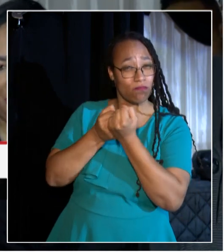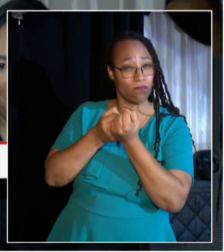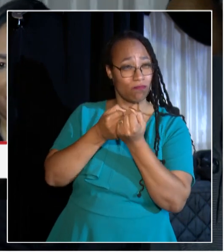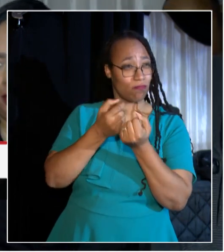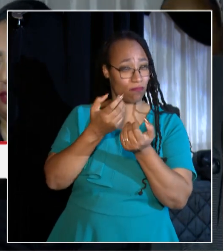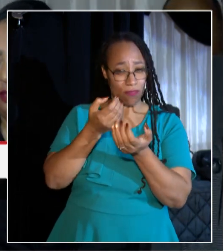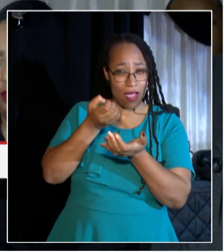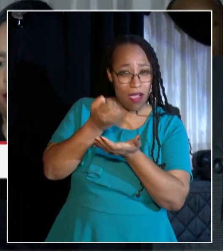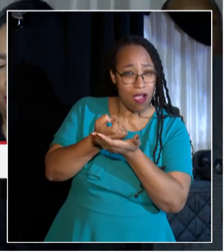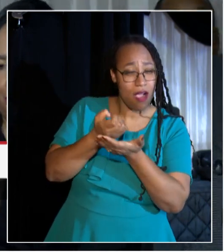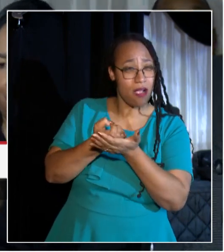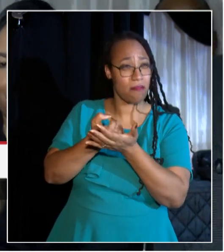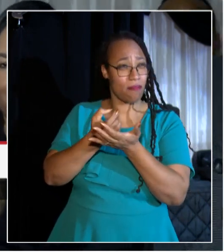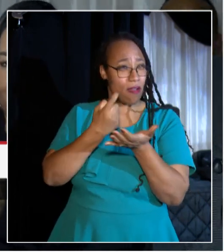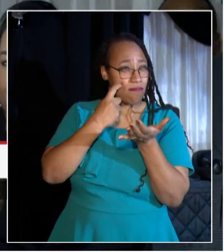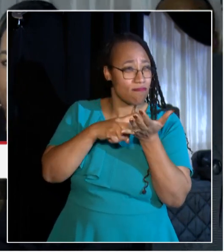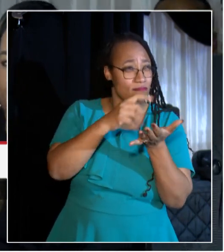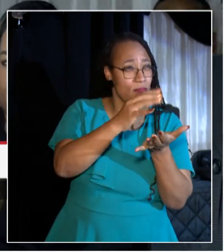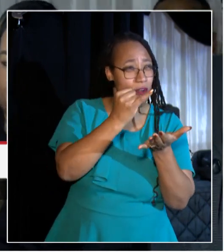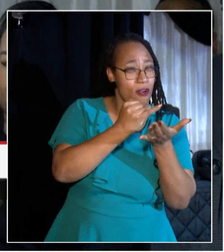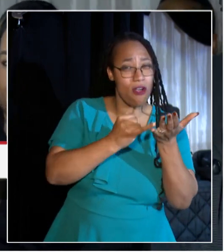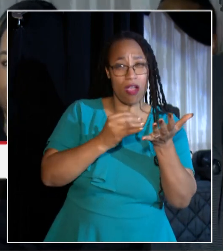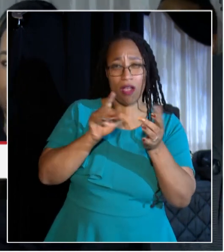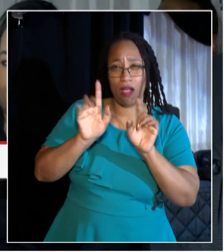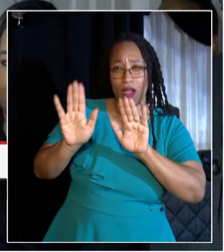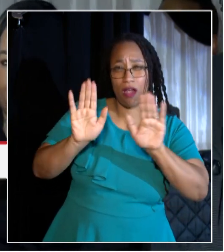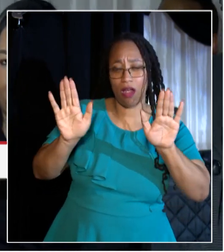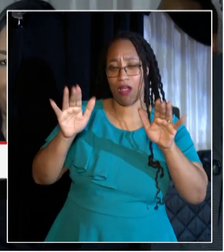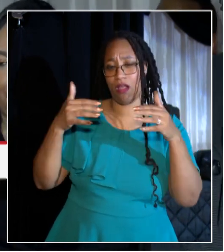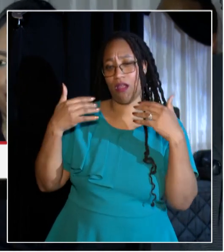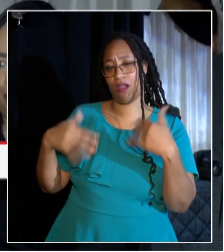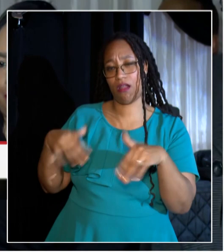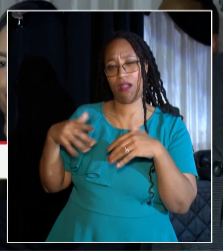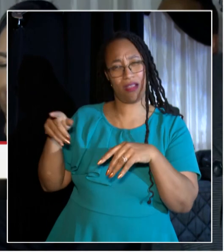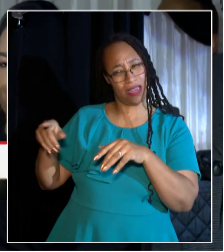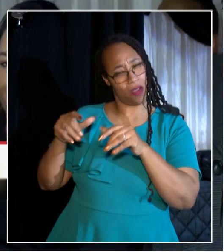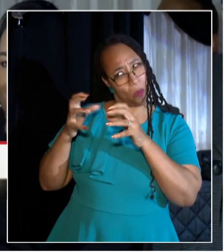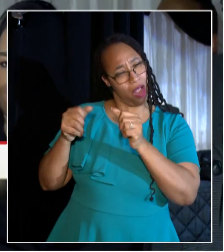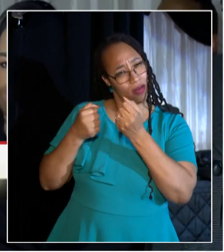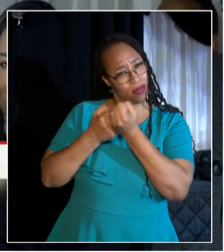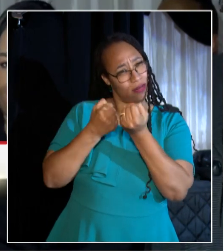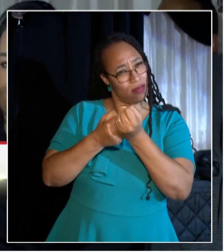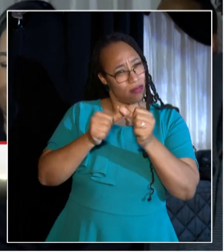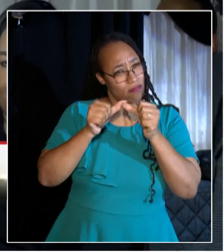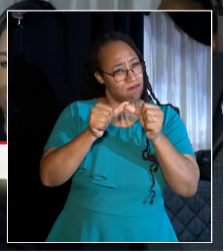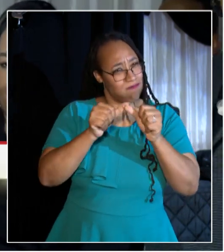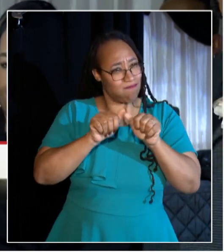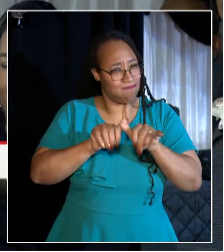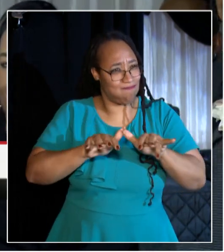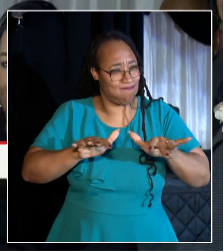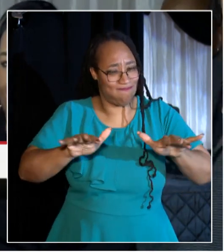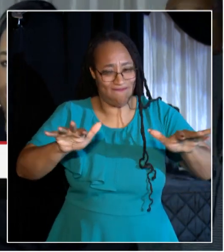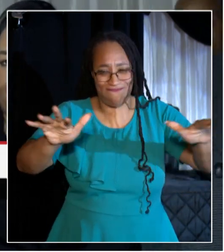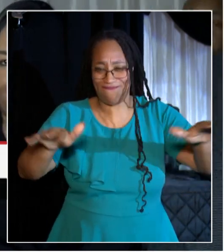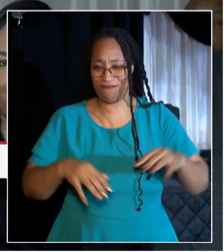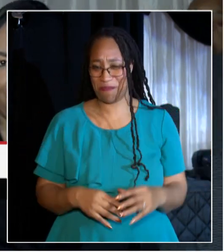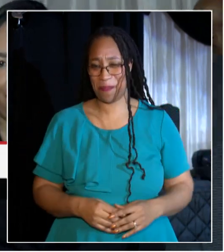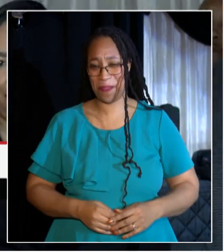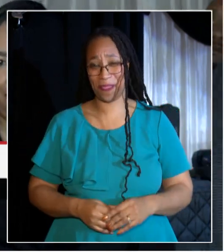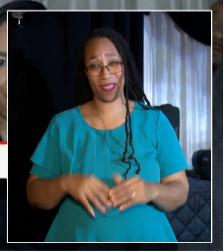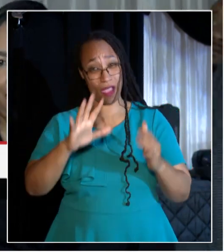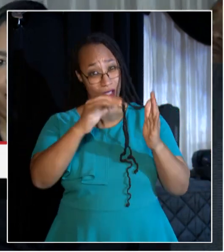far into the future. They are the vibrant pulse of our city, keeping our culture alive and